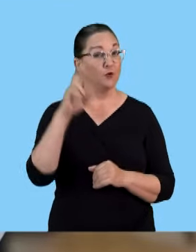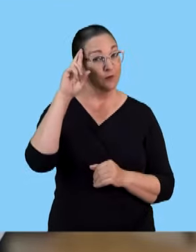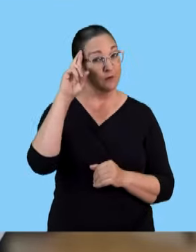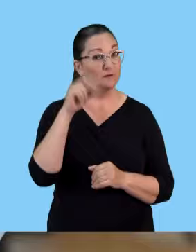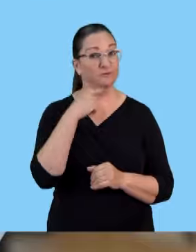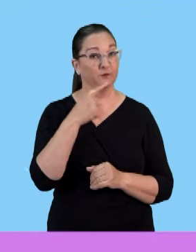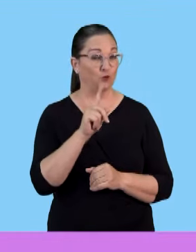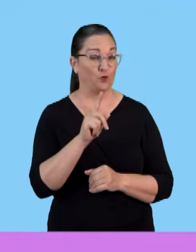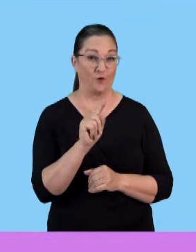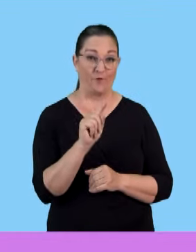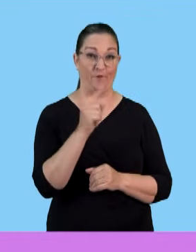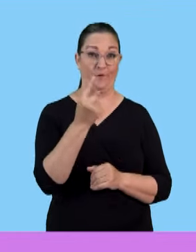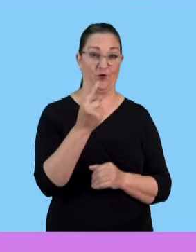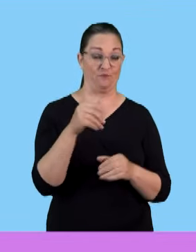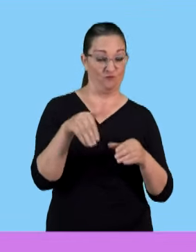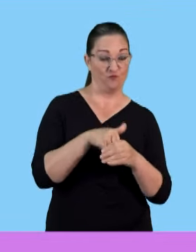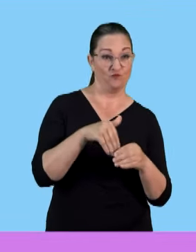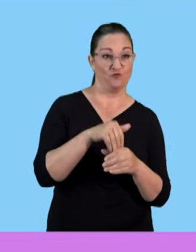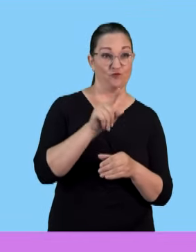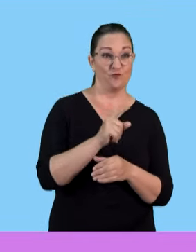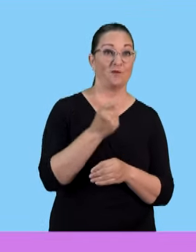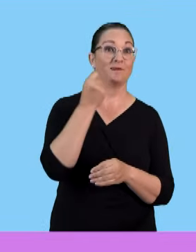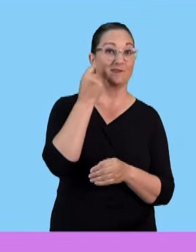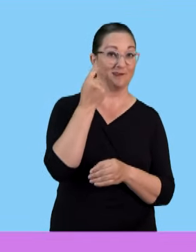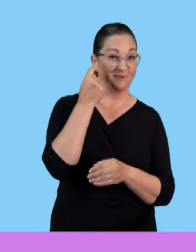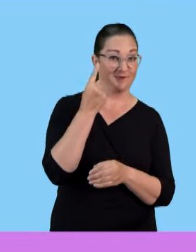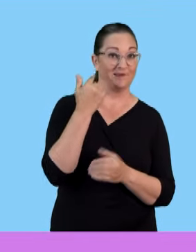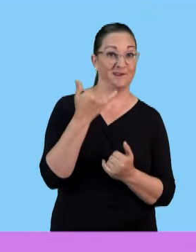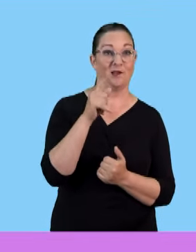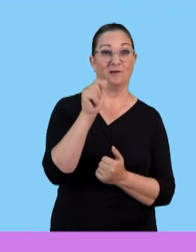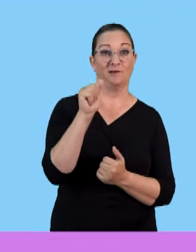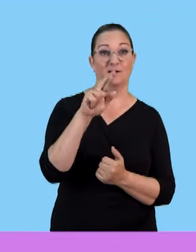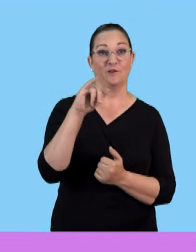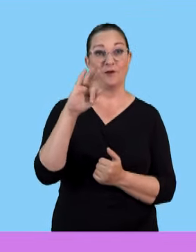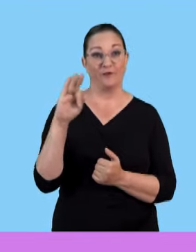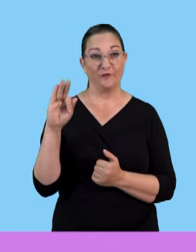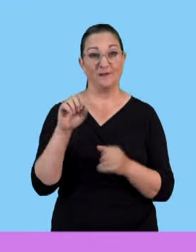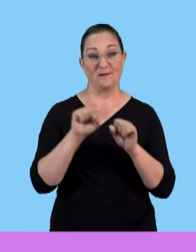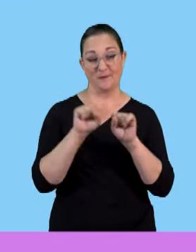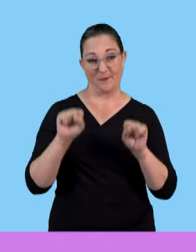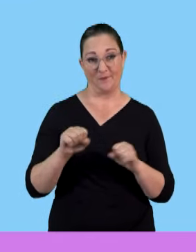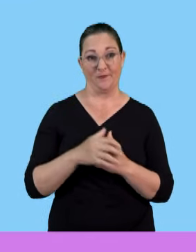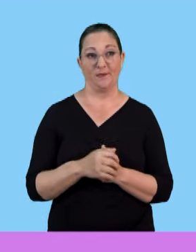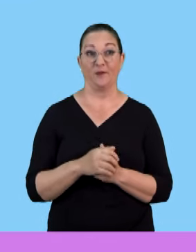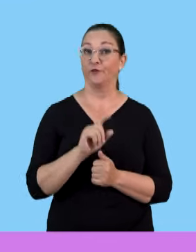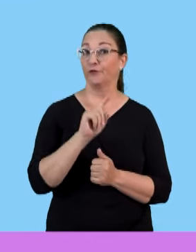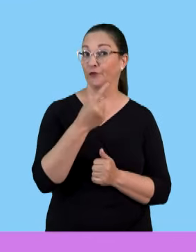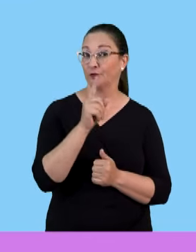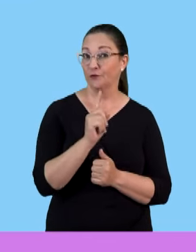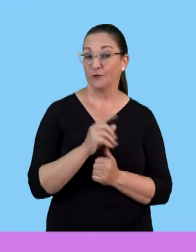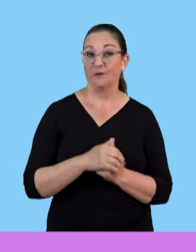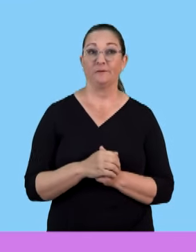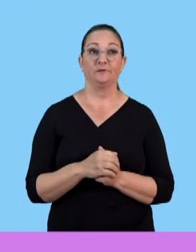first concept that we will be looking at will be understanding the concept of the tariff systems. Now,